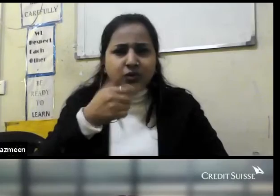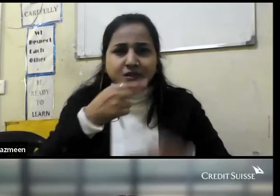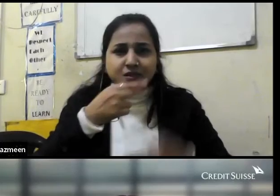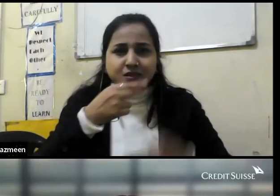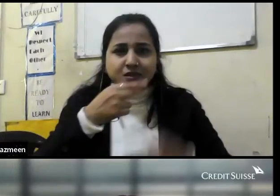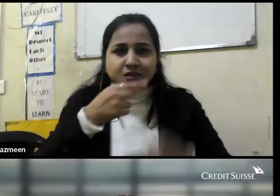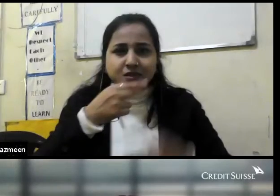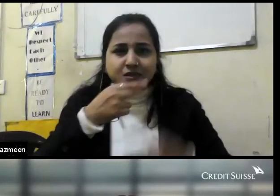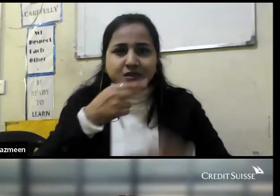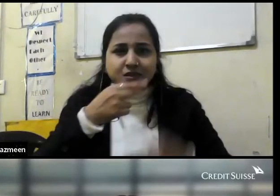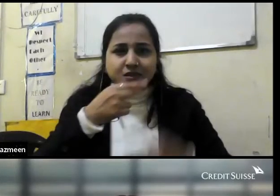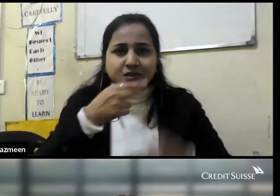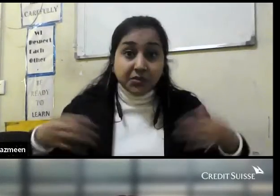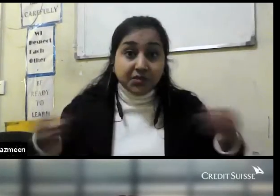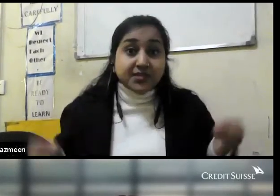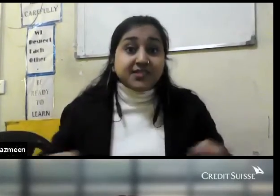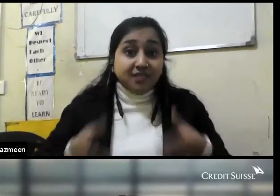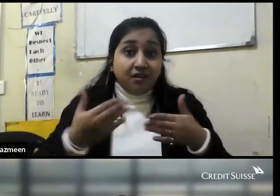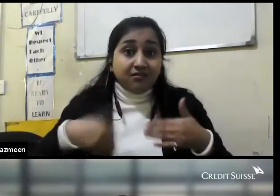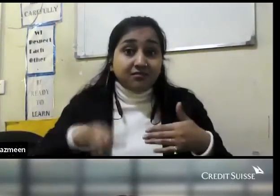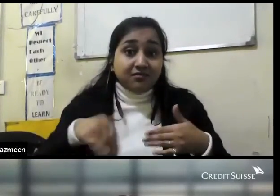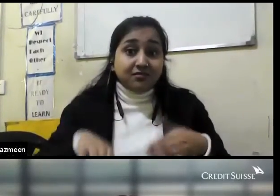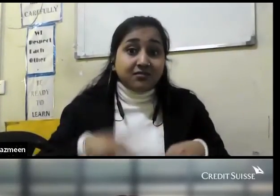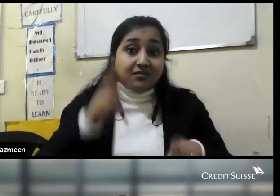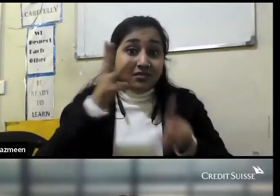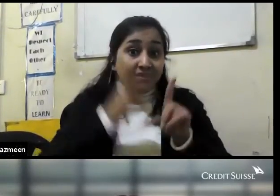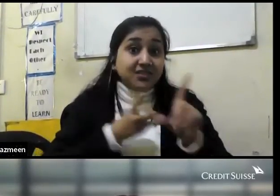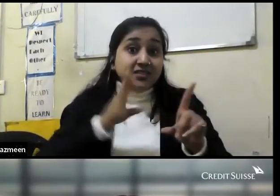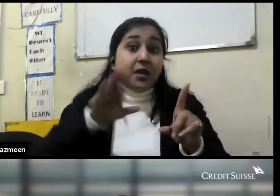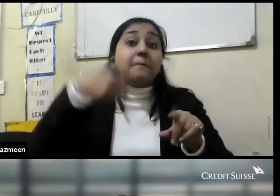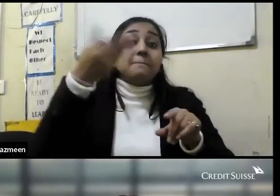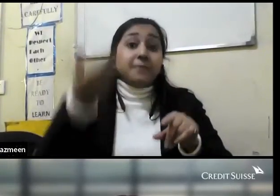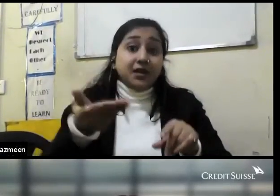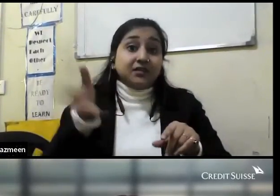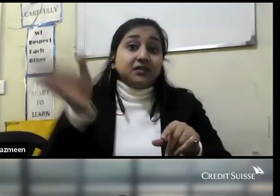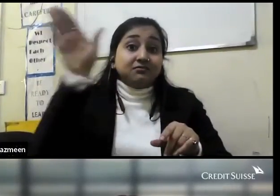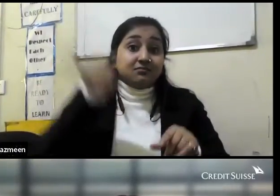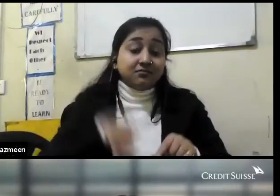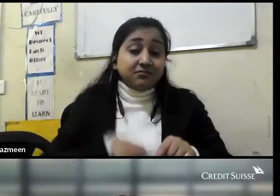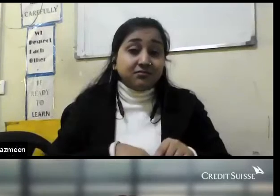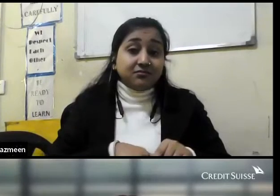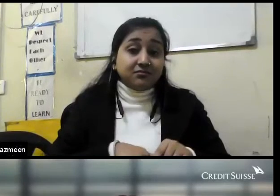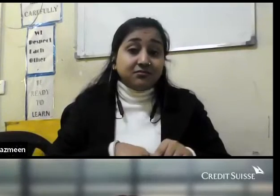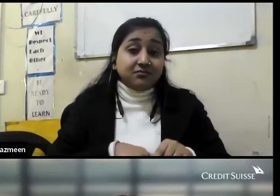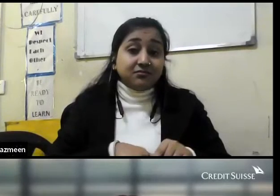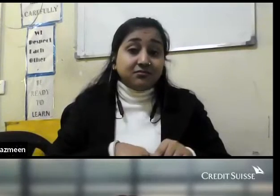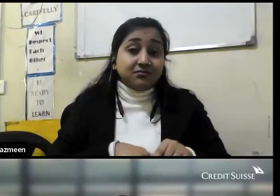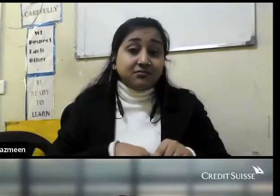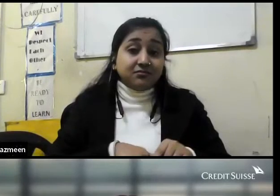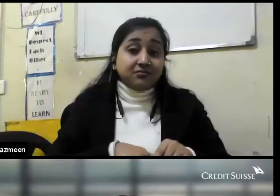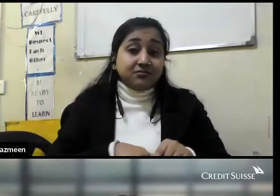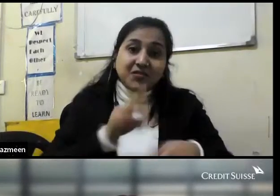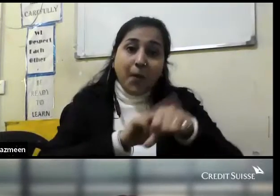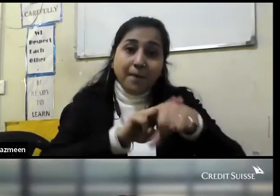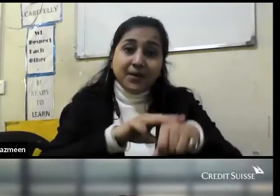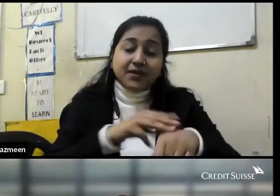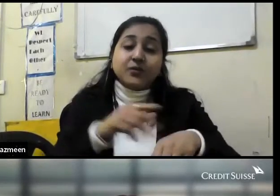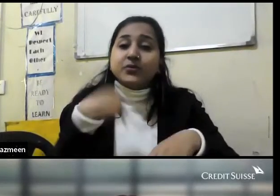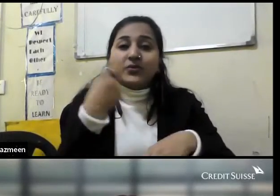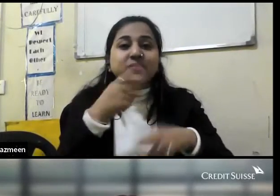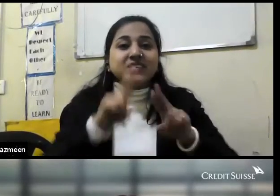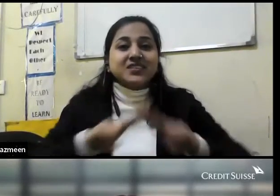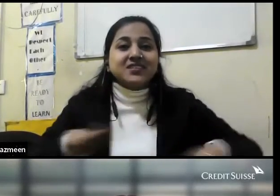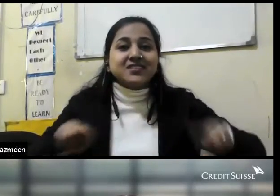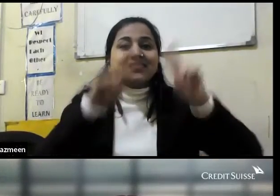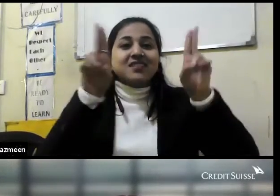journey. But give me 3 years, we'll come back. And thanks to these partner NGOs like Sarthak, we'll have a good story